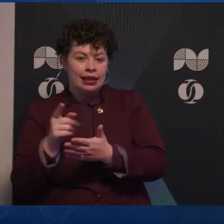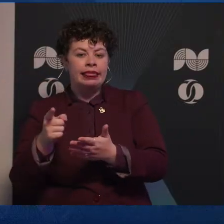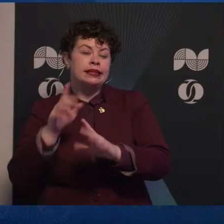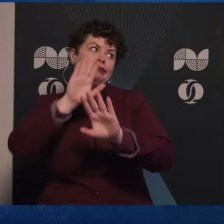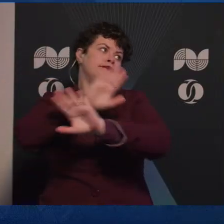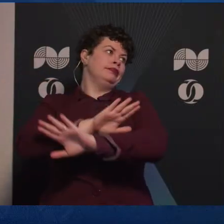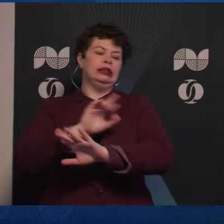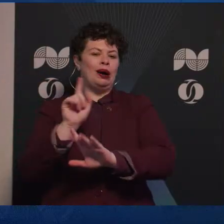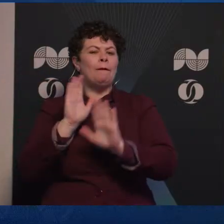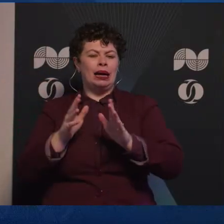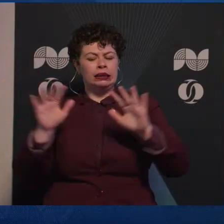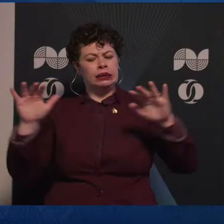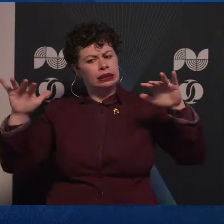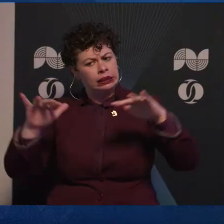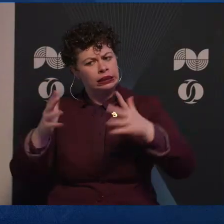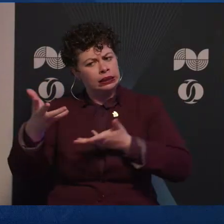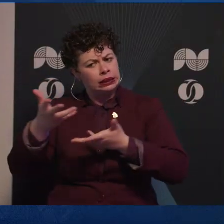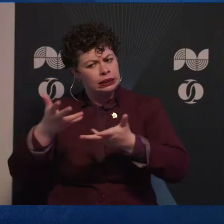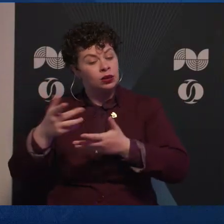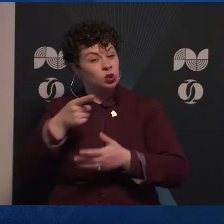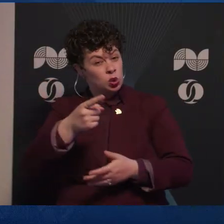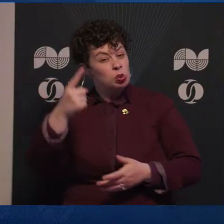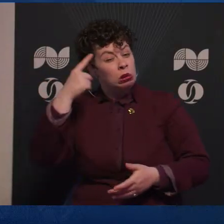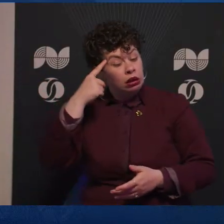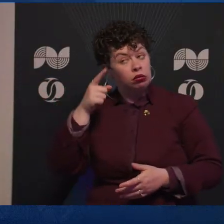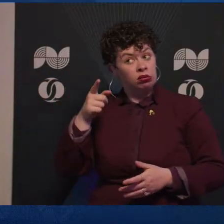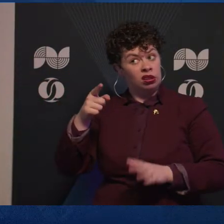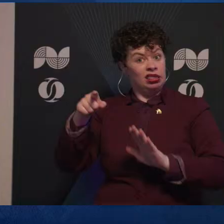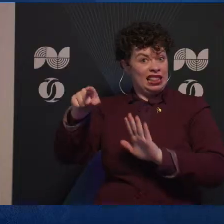do industrial policies contribute to